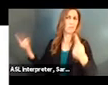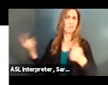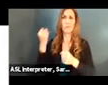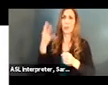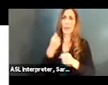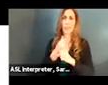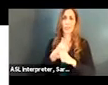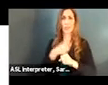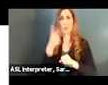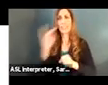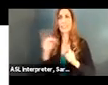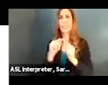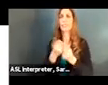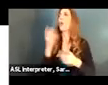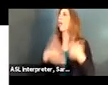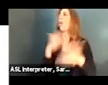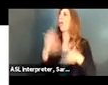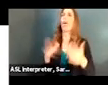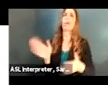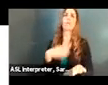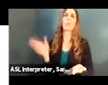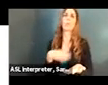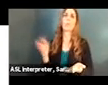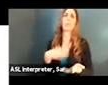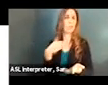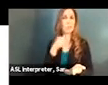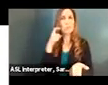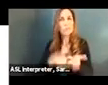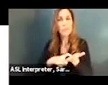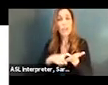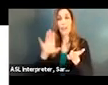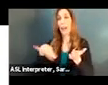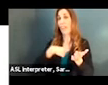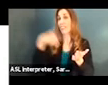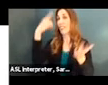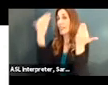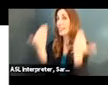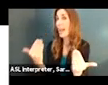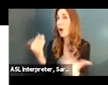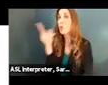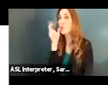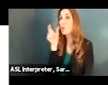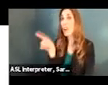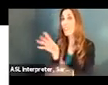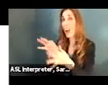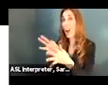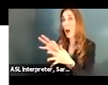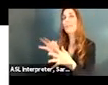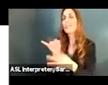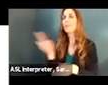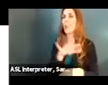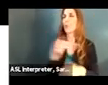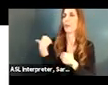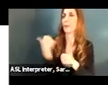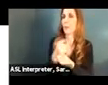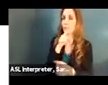IEP teams kind of breeze through. And I think now that you've heard this, it's your obligation to make sure that